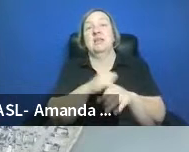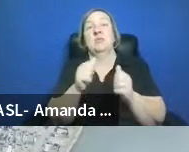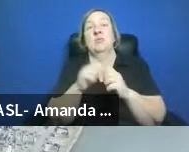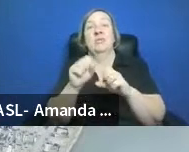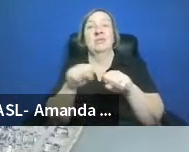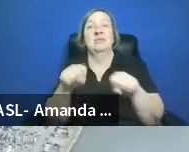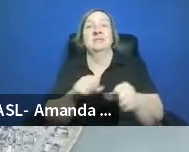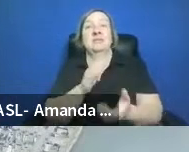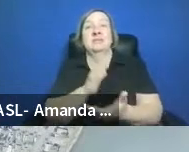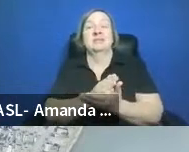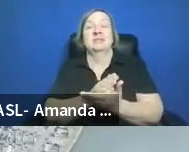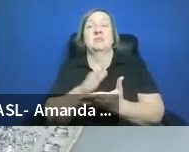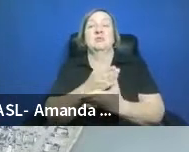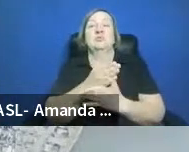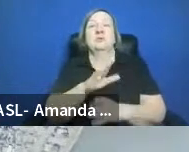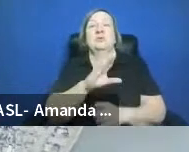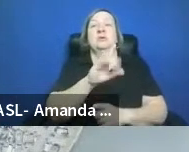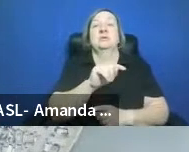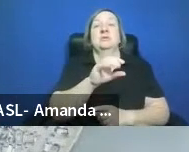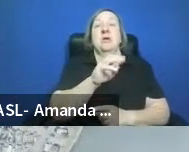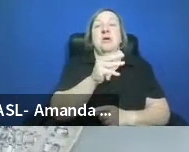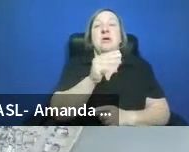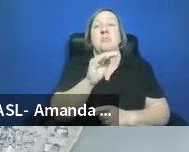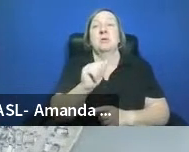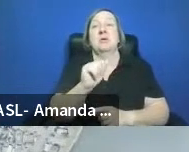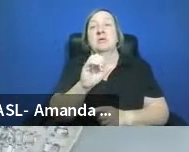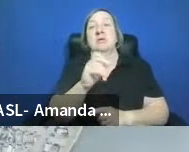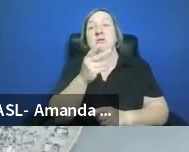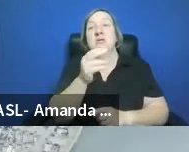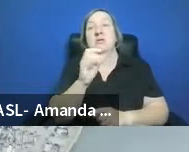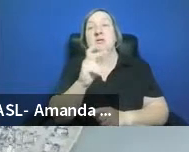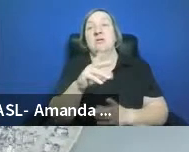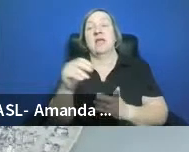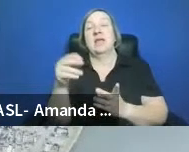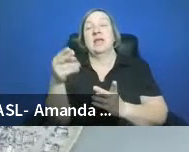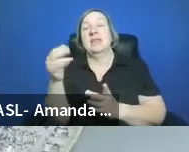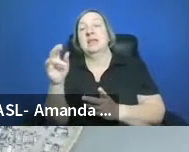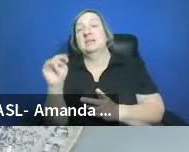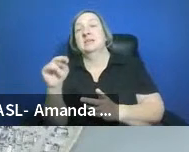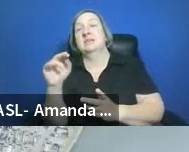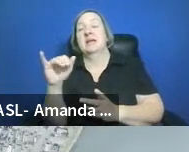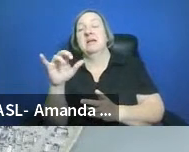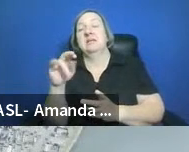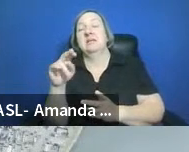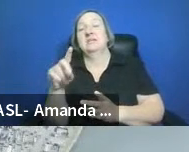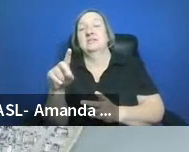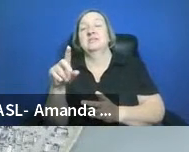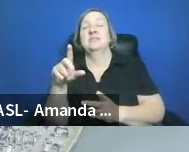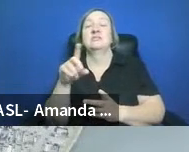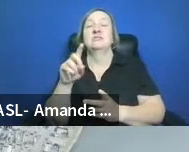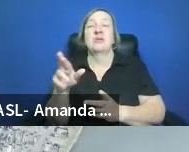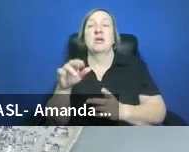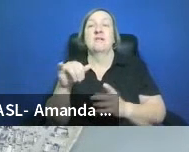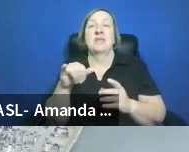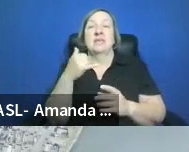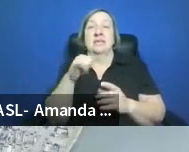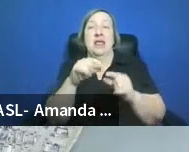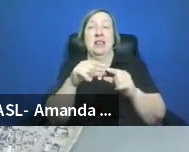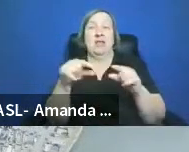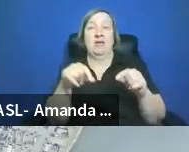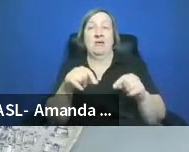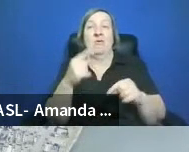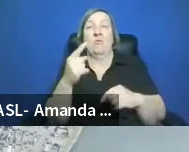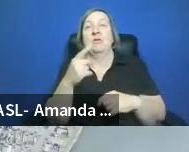between Tomahawk Island Drive and Hayden Island Drive, shown in the yellow boxes. So you can see that's one of the 3 new